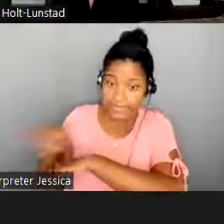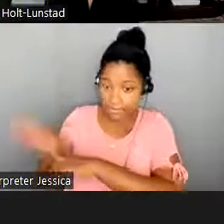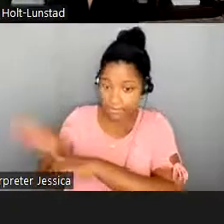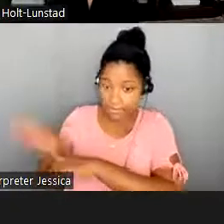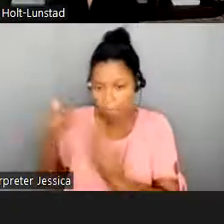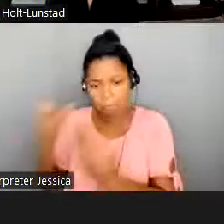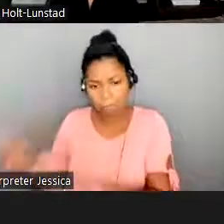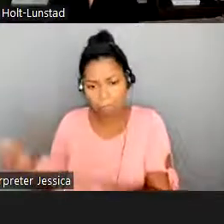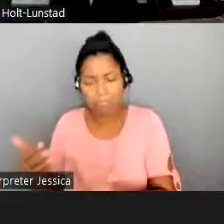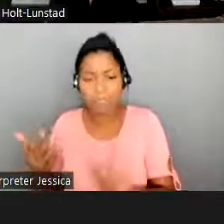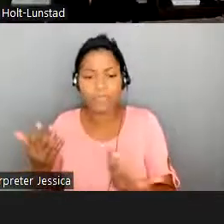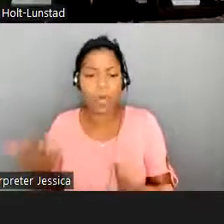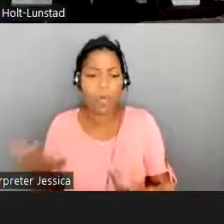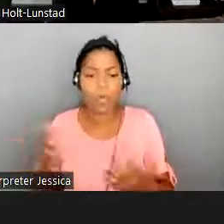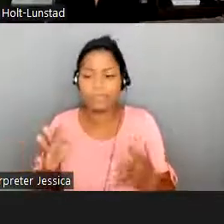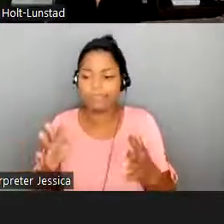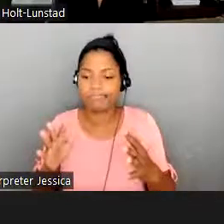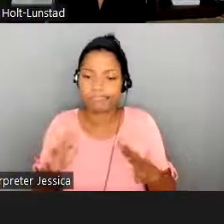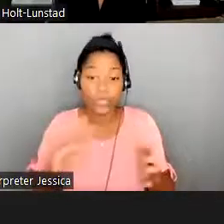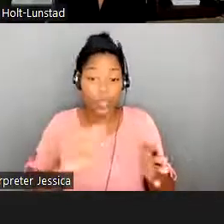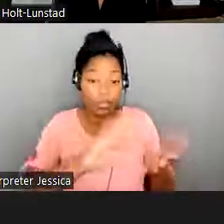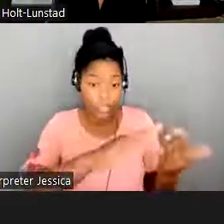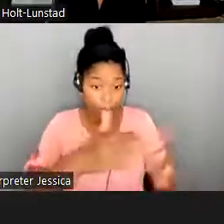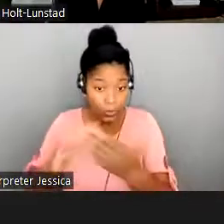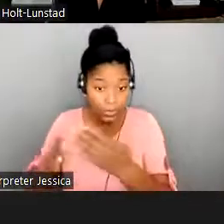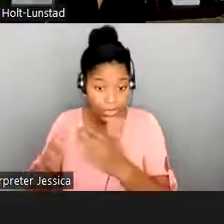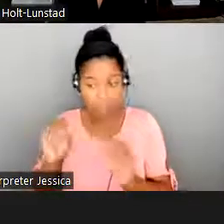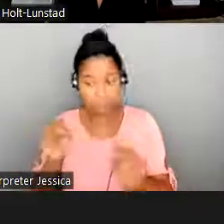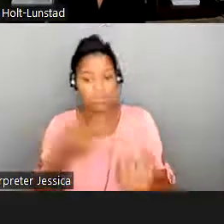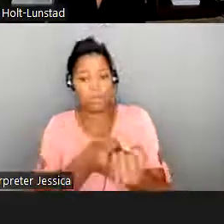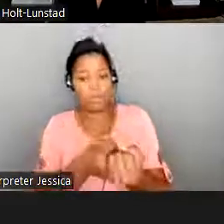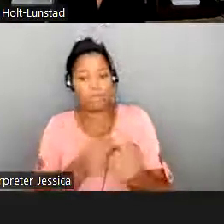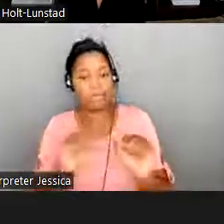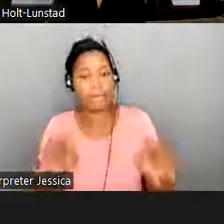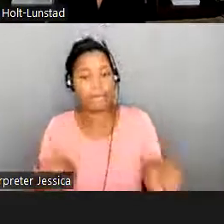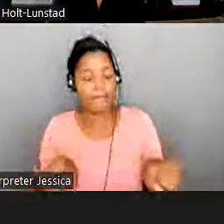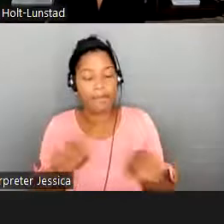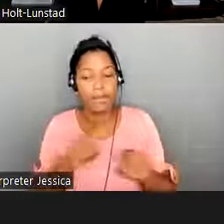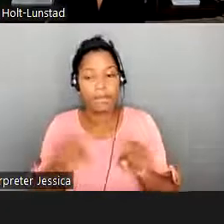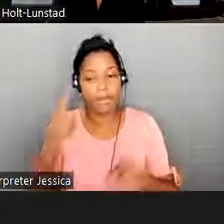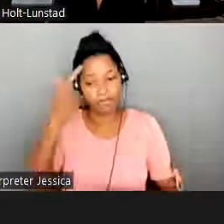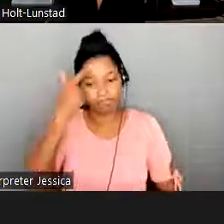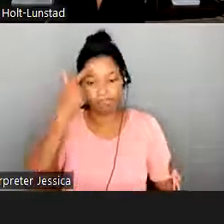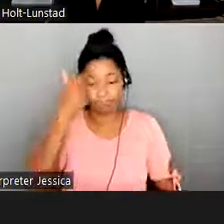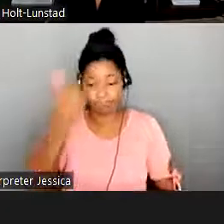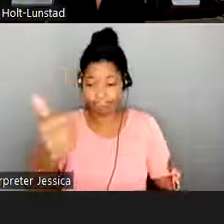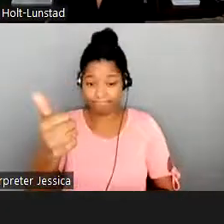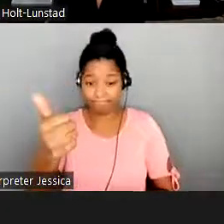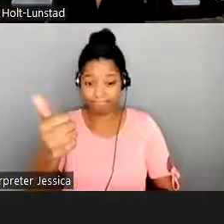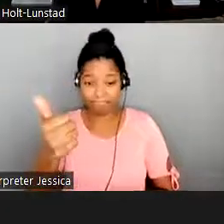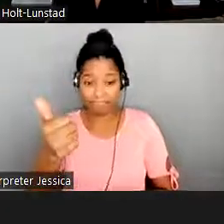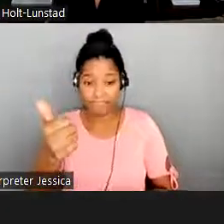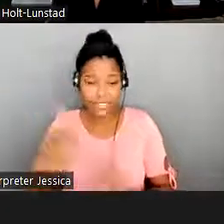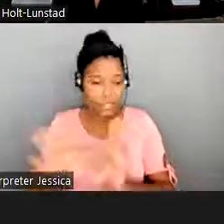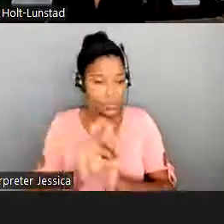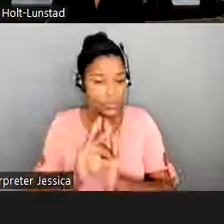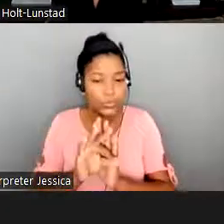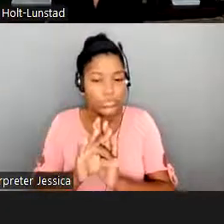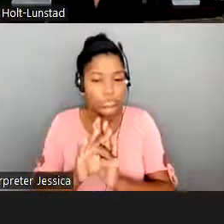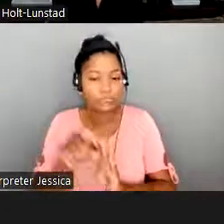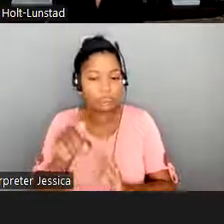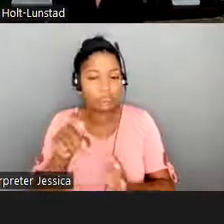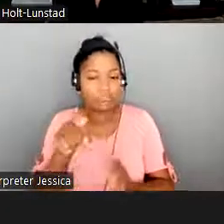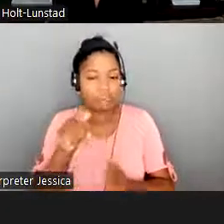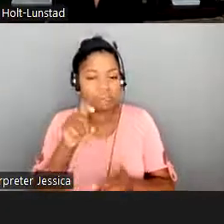larger neighborhood effort, action, or activity. But it was up to the participant to choose which